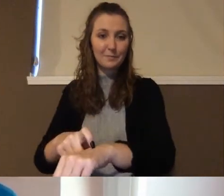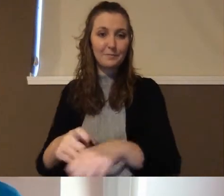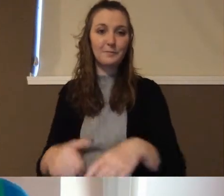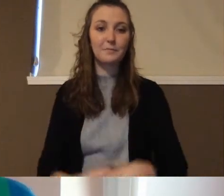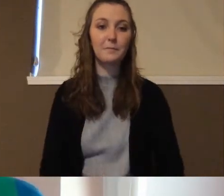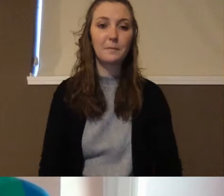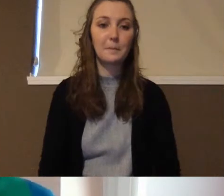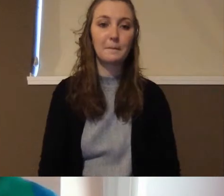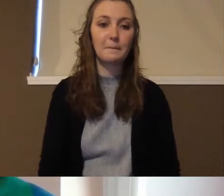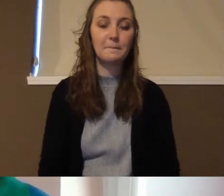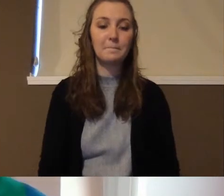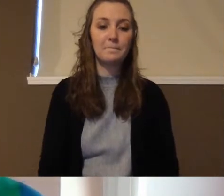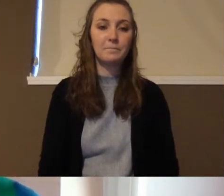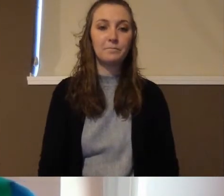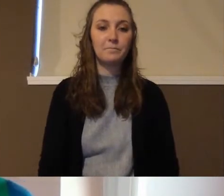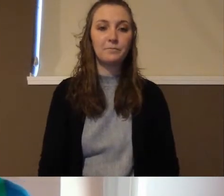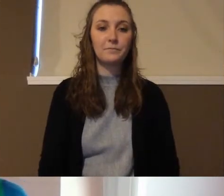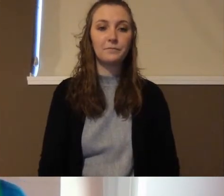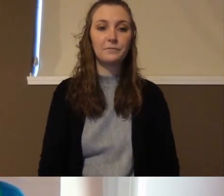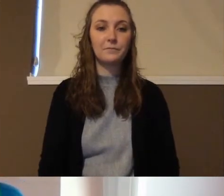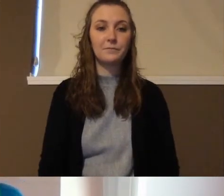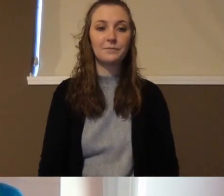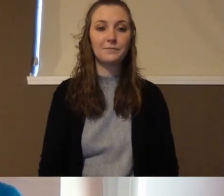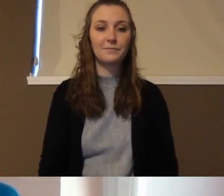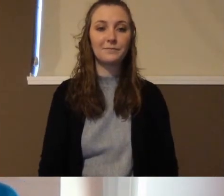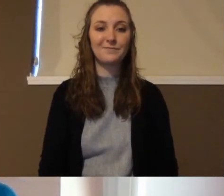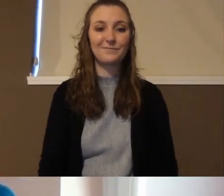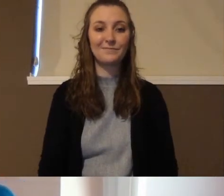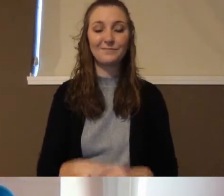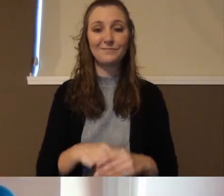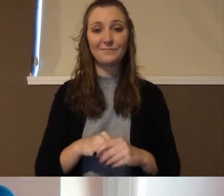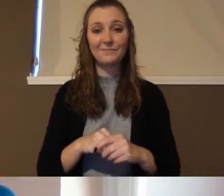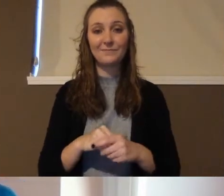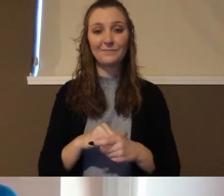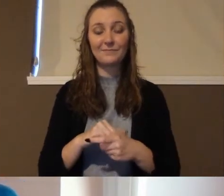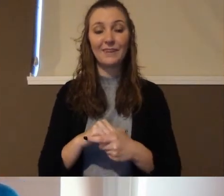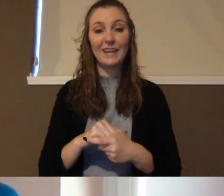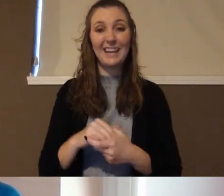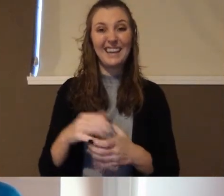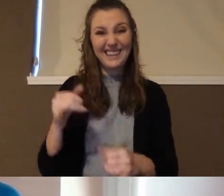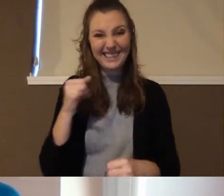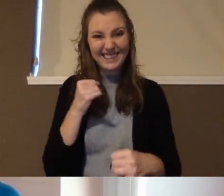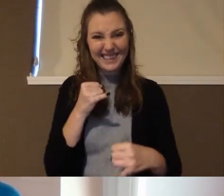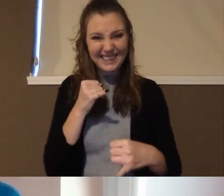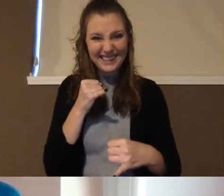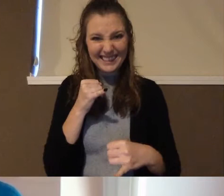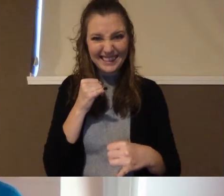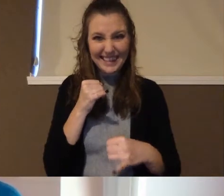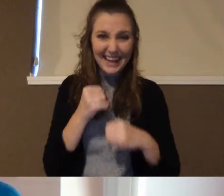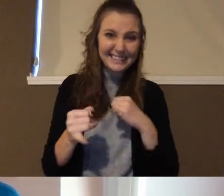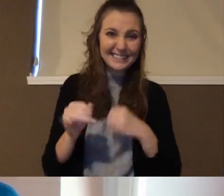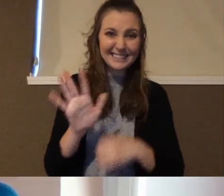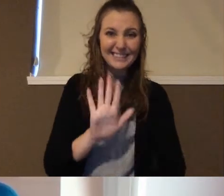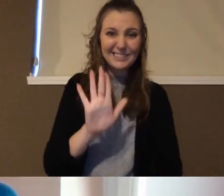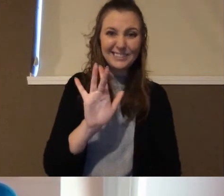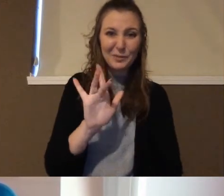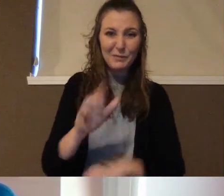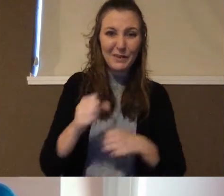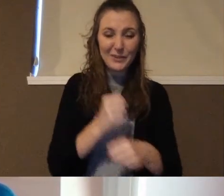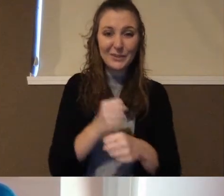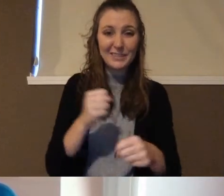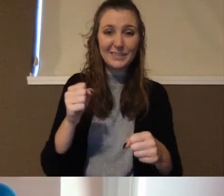In the last quarter of the first century, when Matthew's gospel was written, rabbis gathered